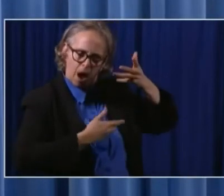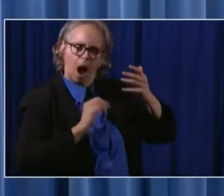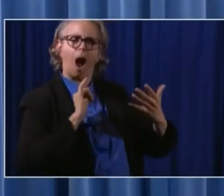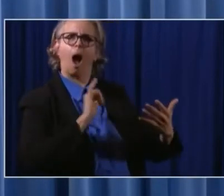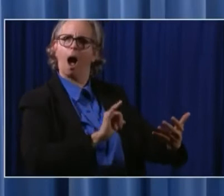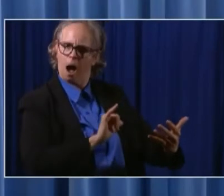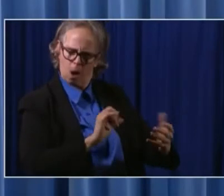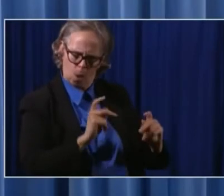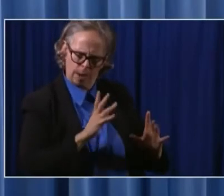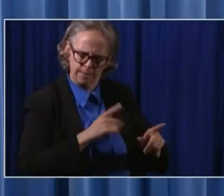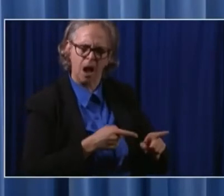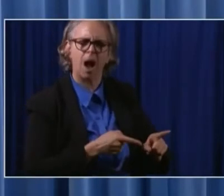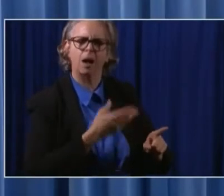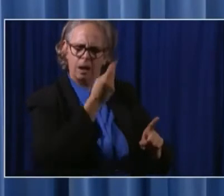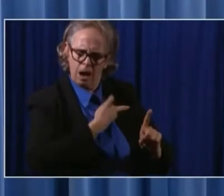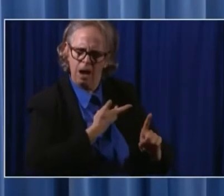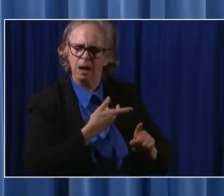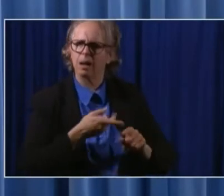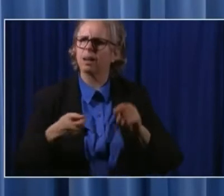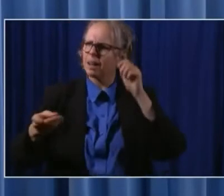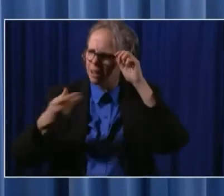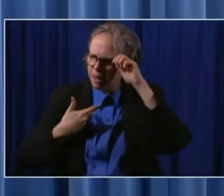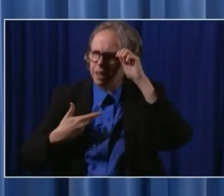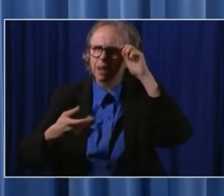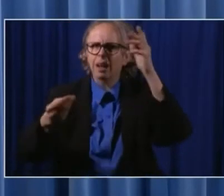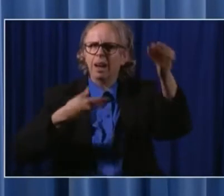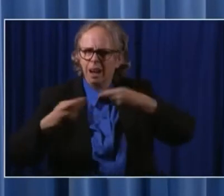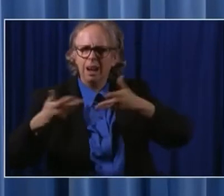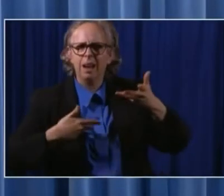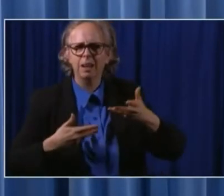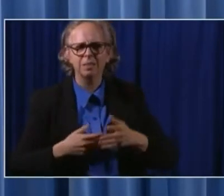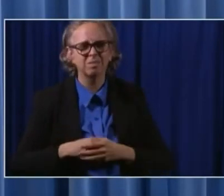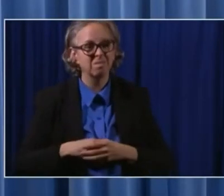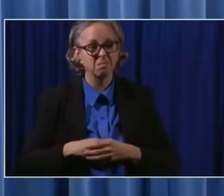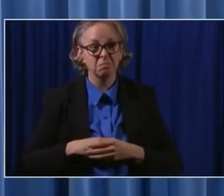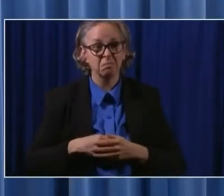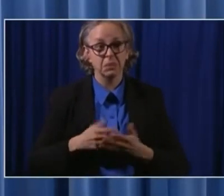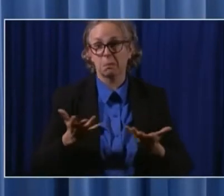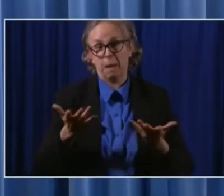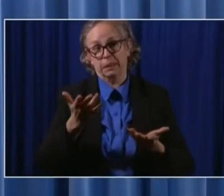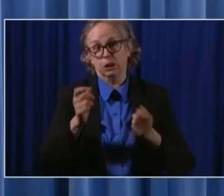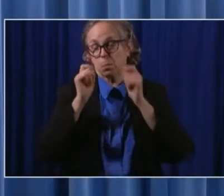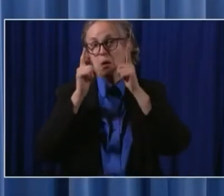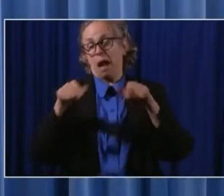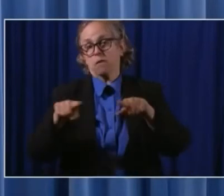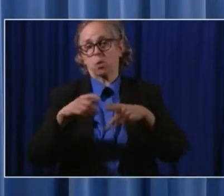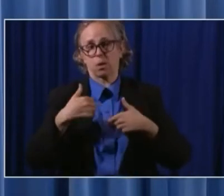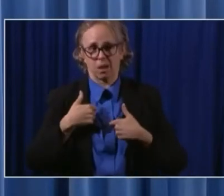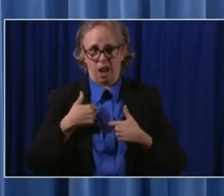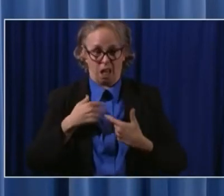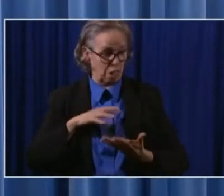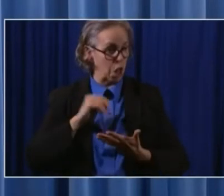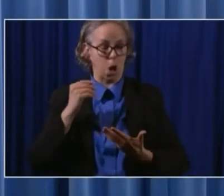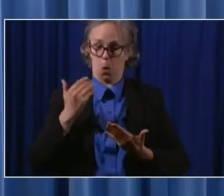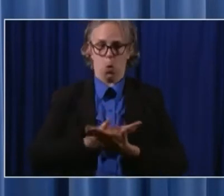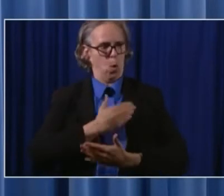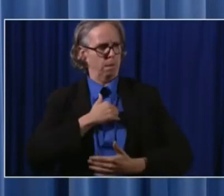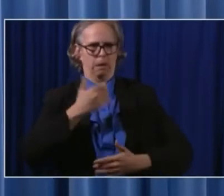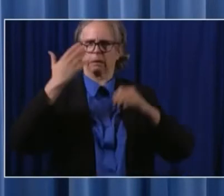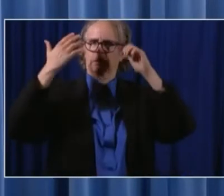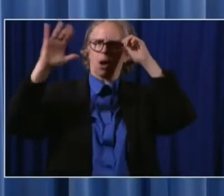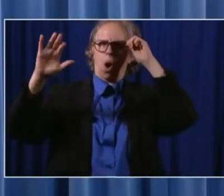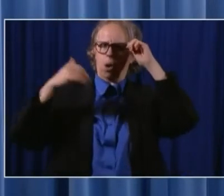And something that may surprise you, it sort of surprised me, is how many times it